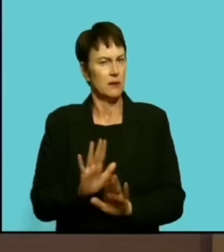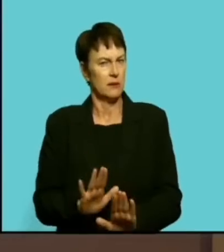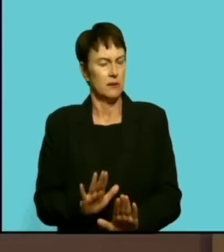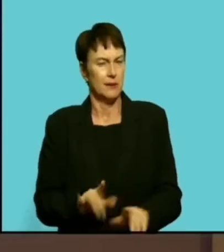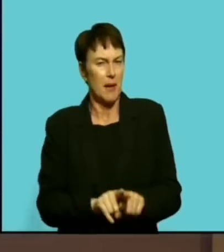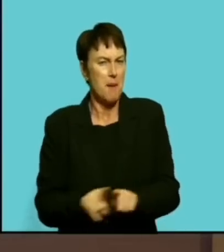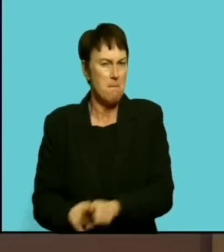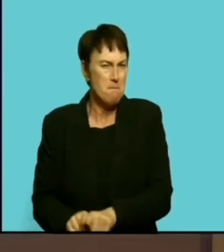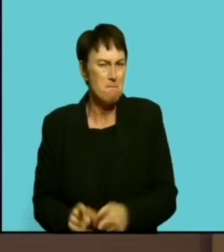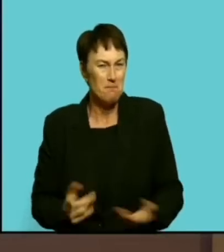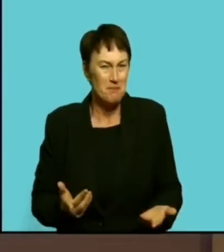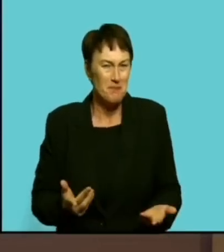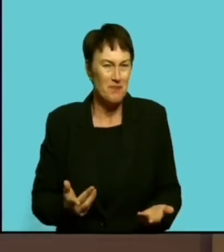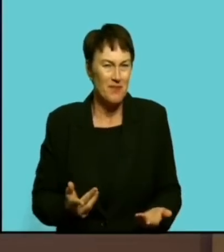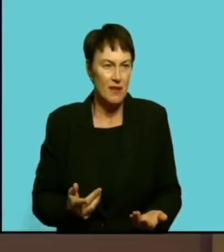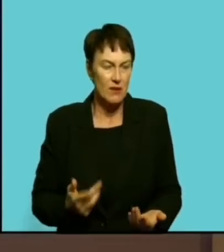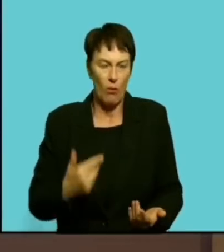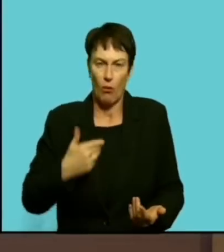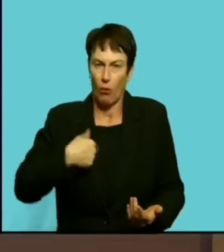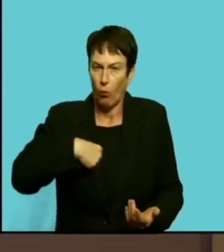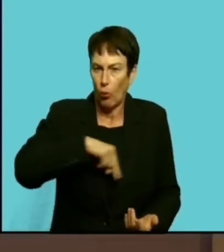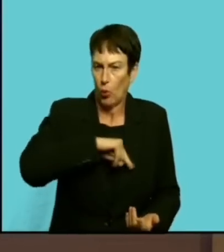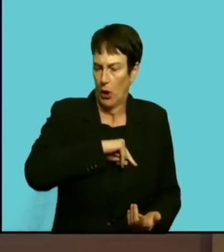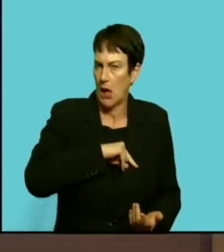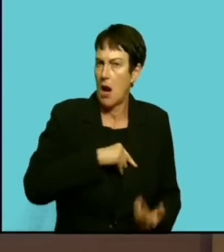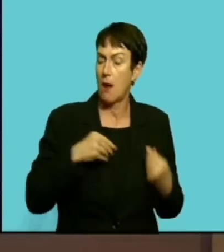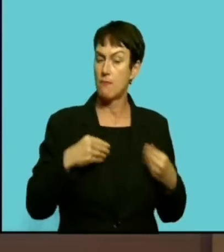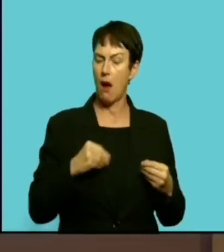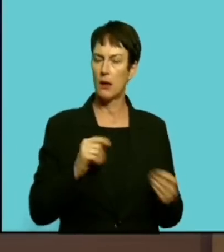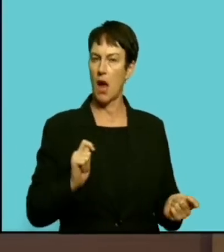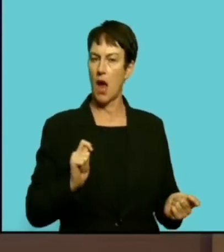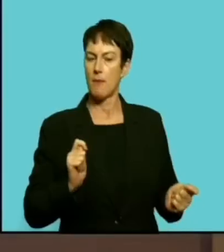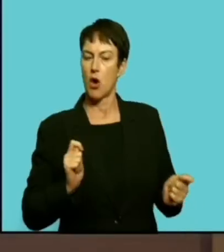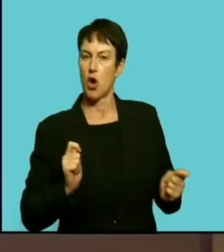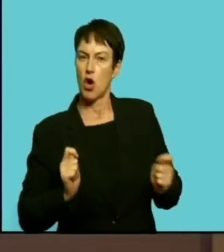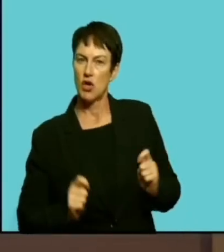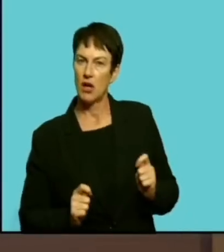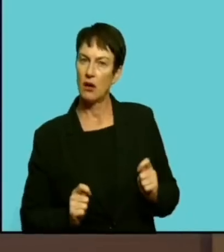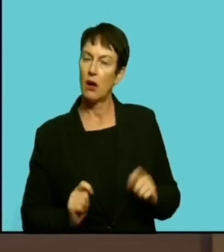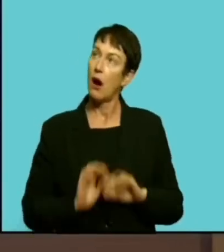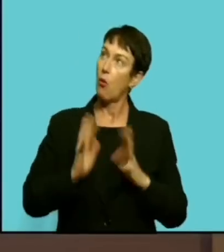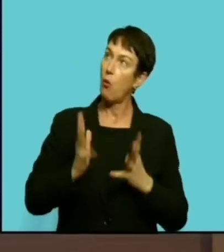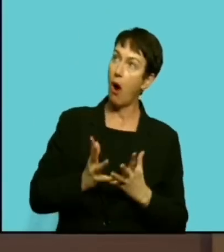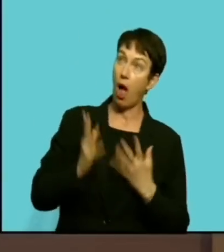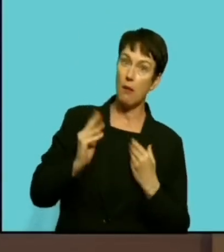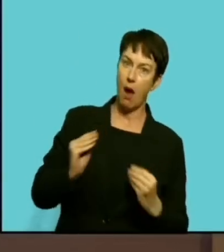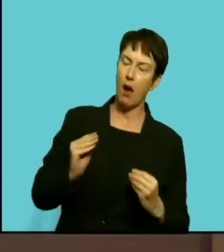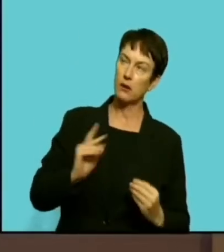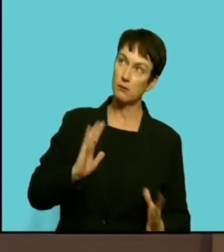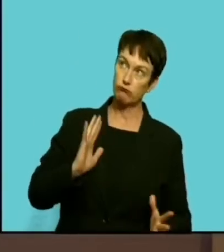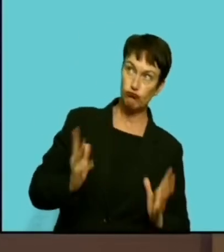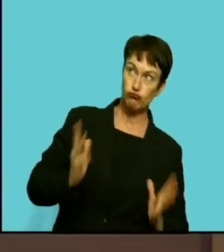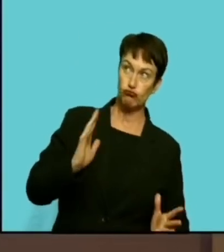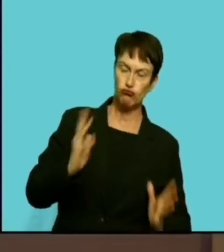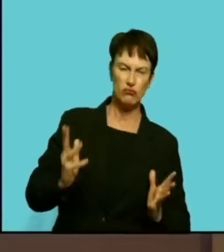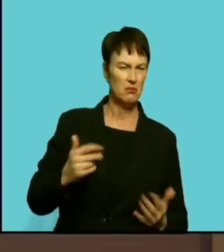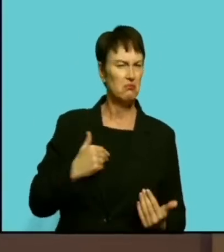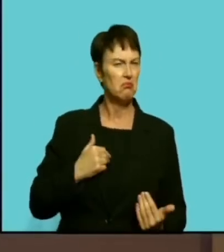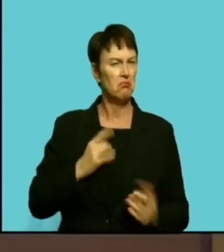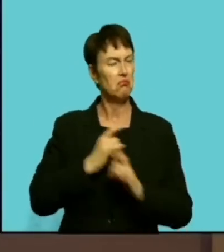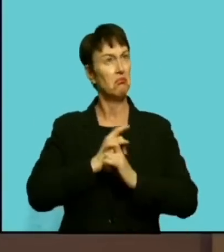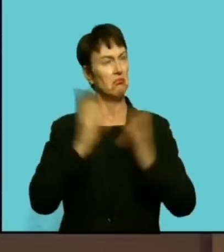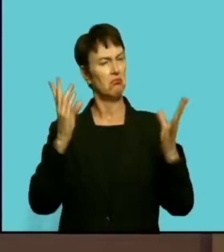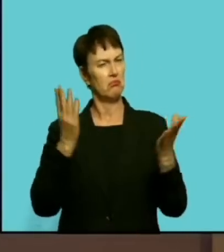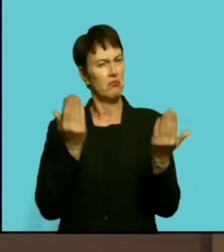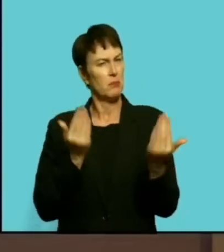terms of emerging markets accessing global financial markets. So that we expected